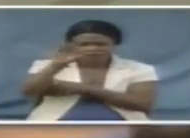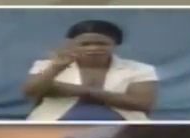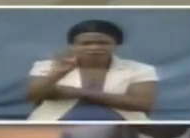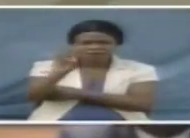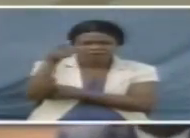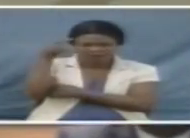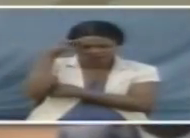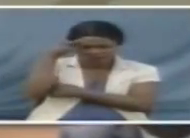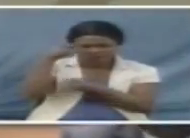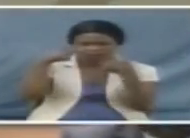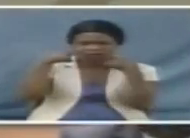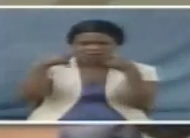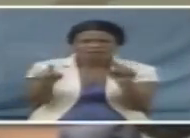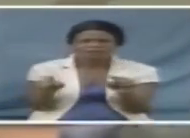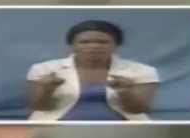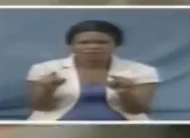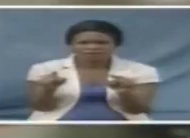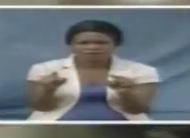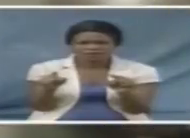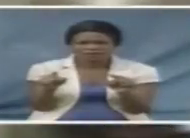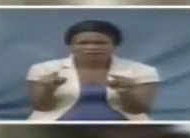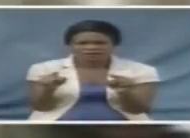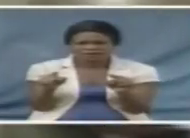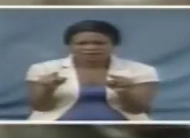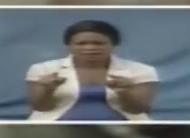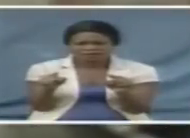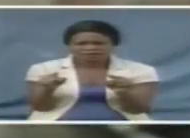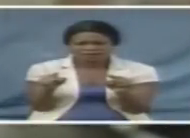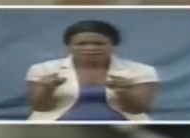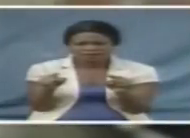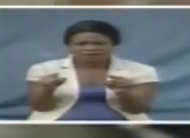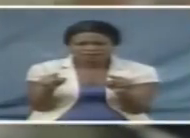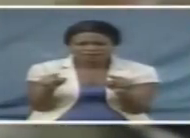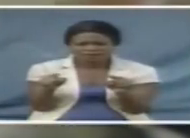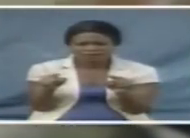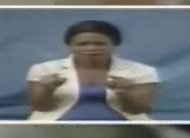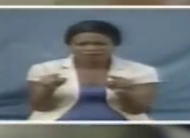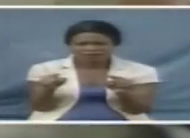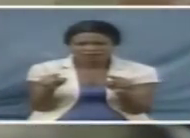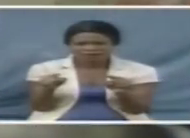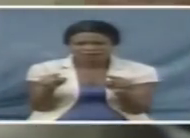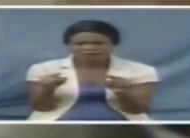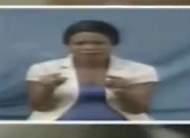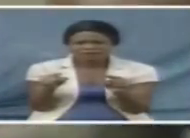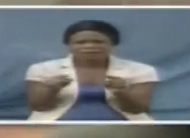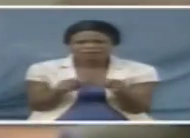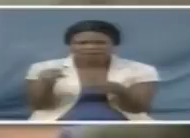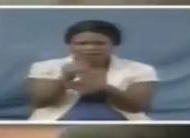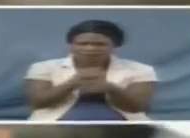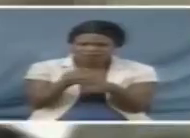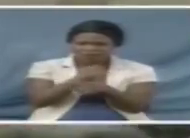Speaker, in April 2017, government announced a 3-month